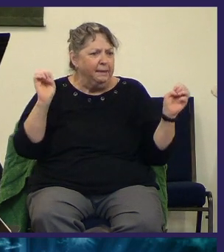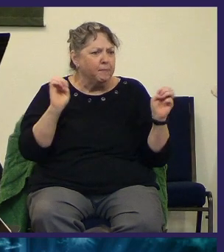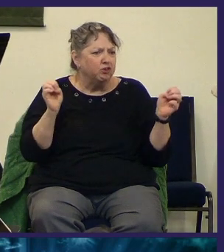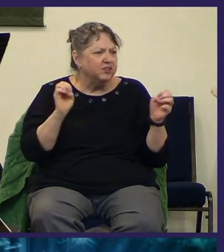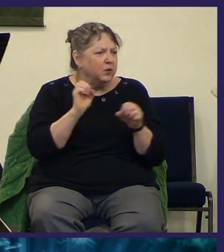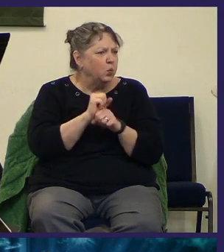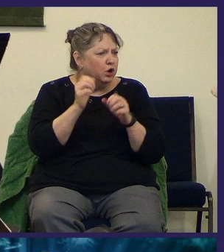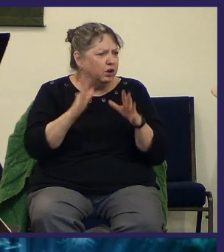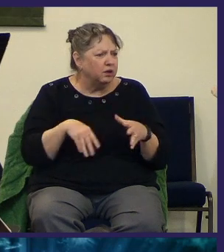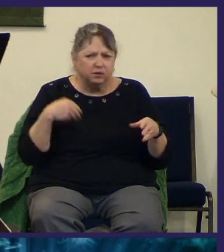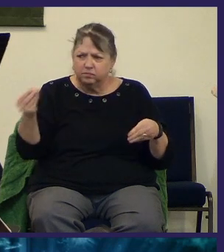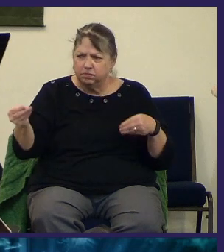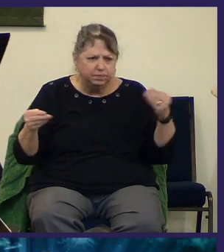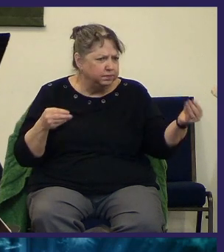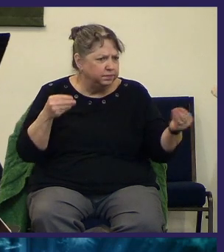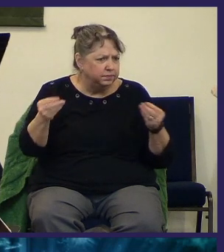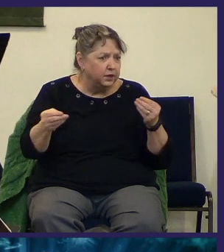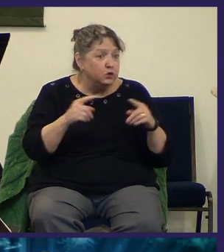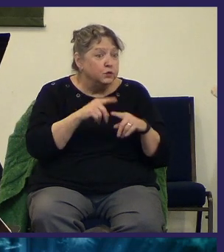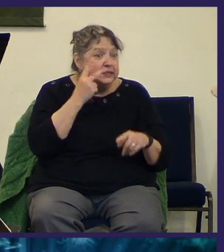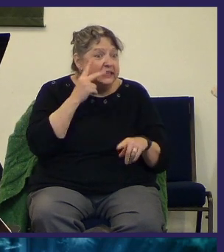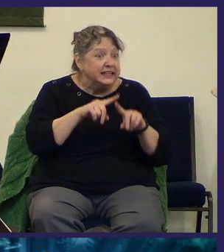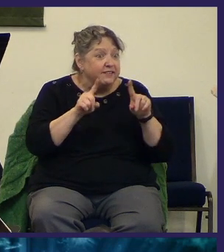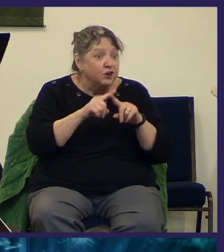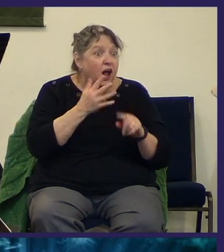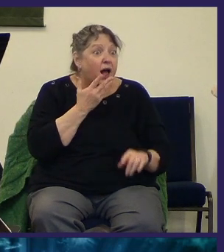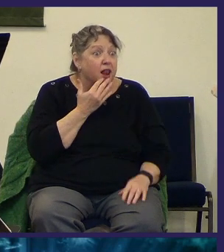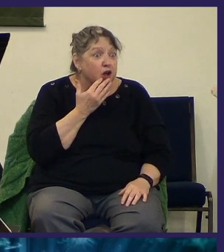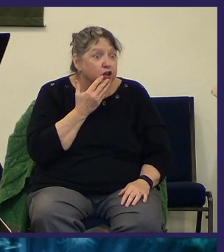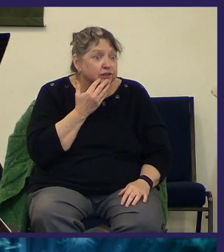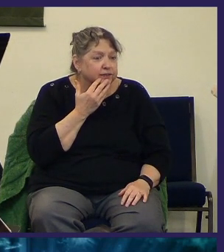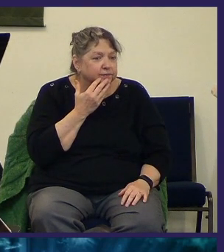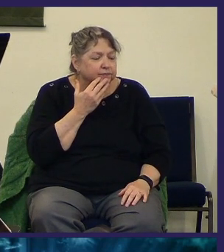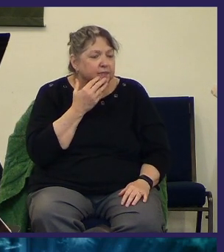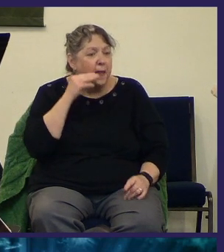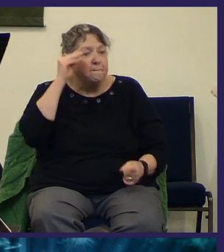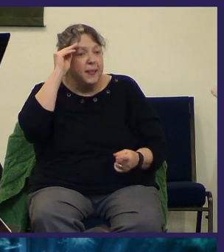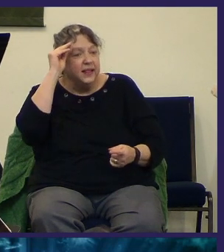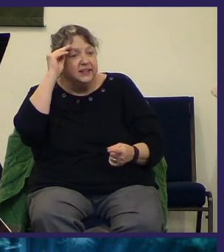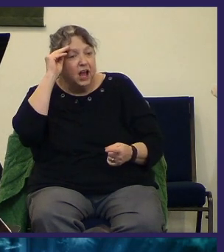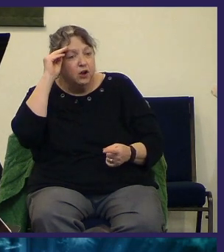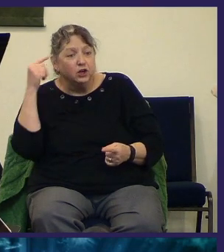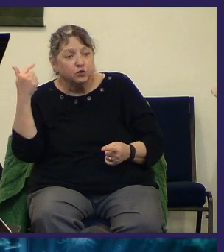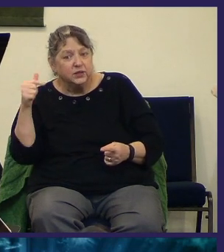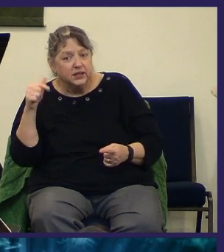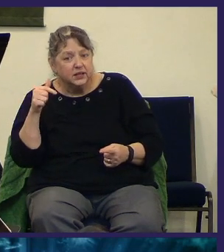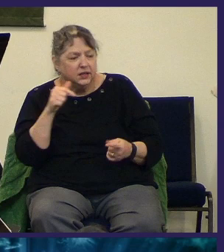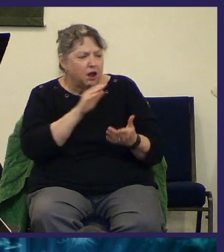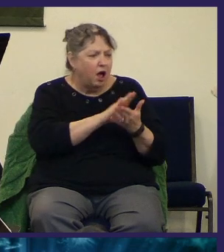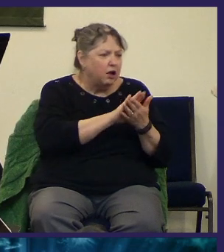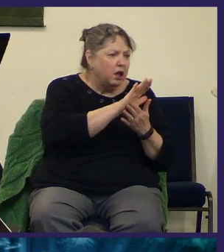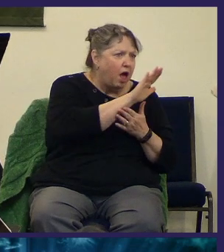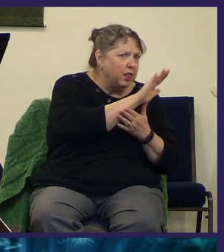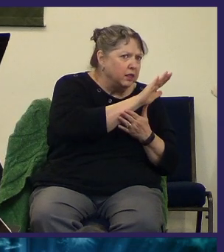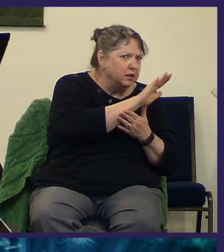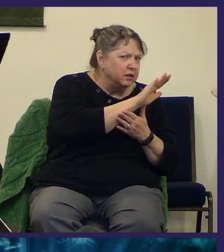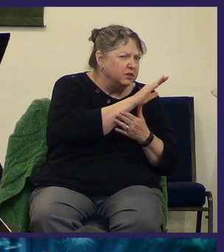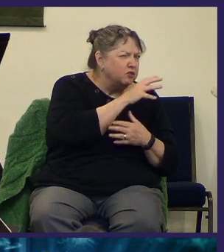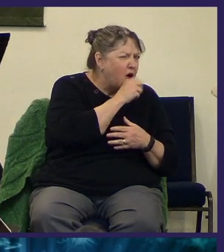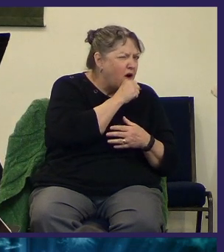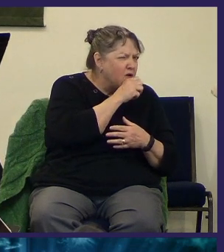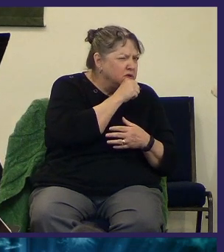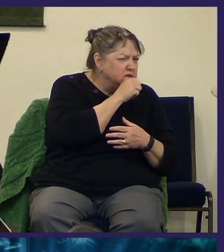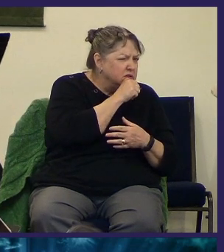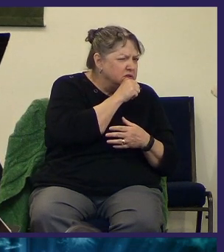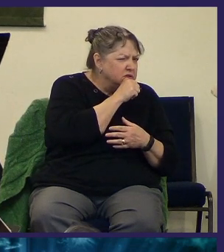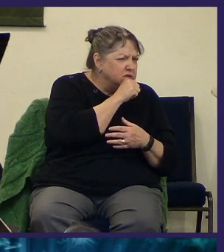colors you have may have seen them in different colors the militaries are green colleges uh maybe orange